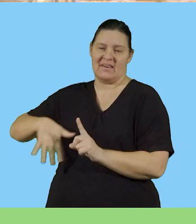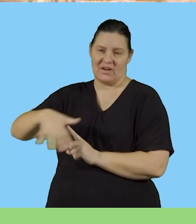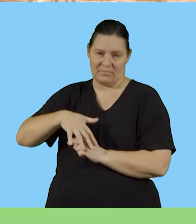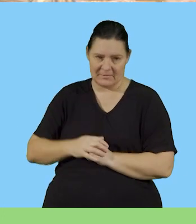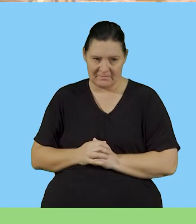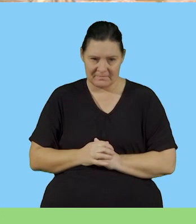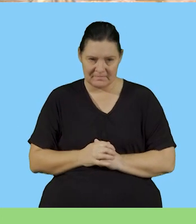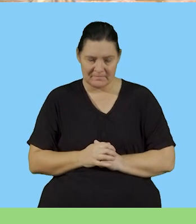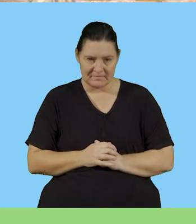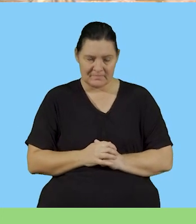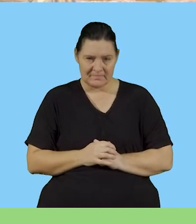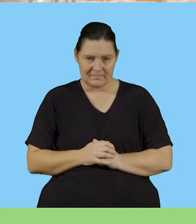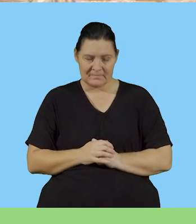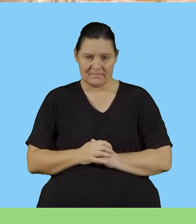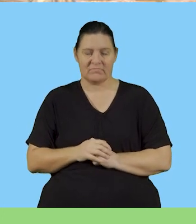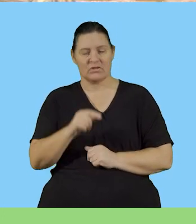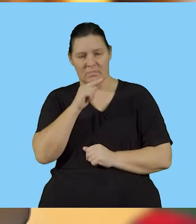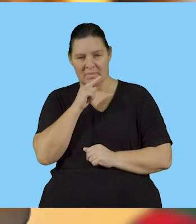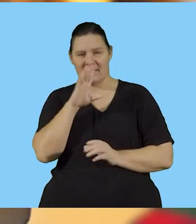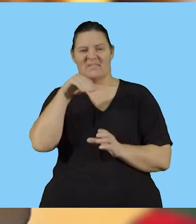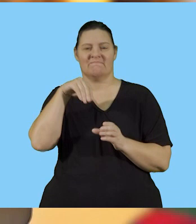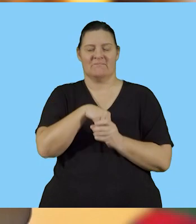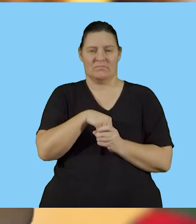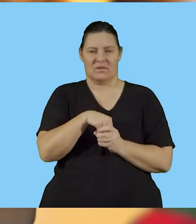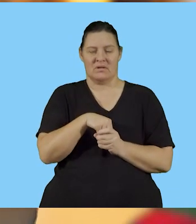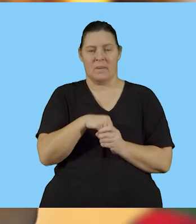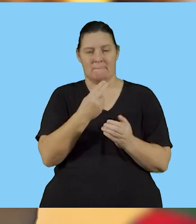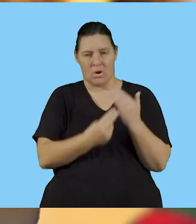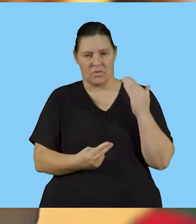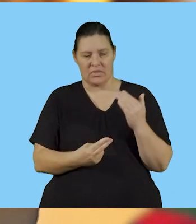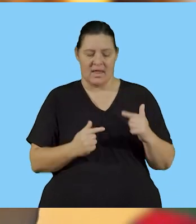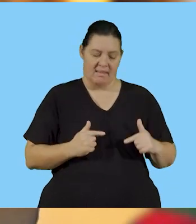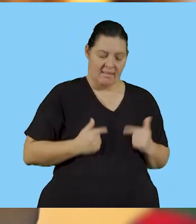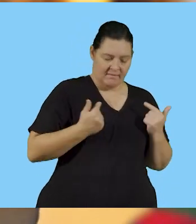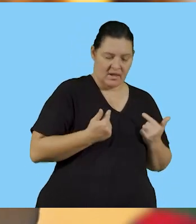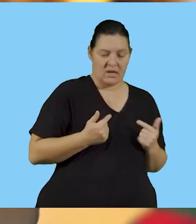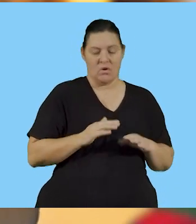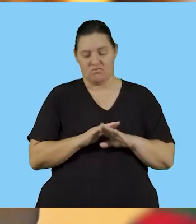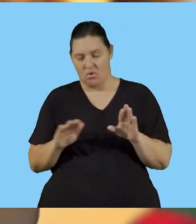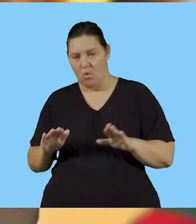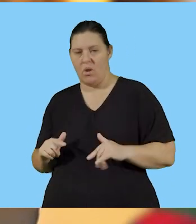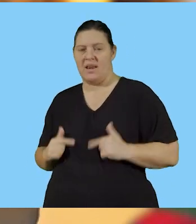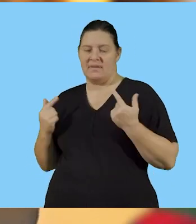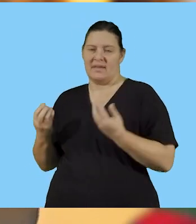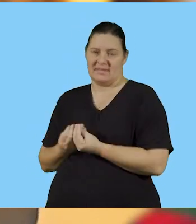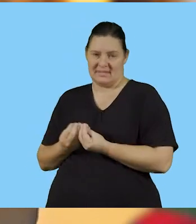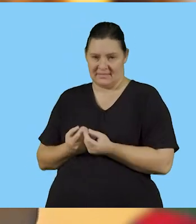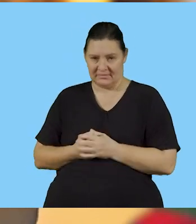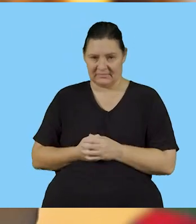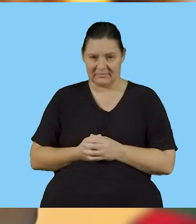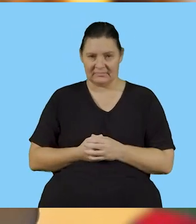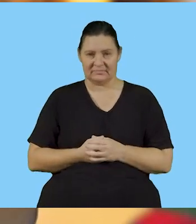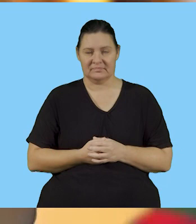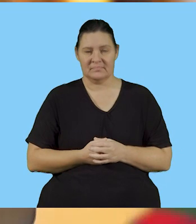living organisms. So that is what an ecosystem consists of. It consists of living factors and also